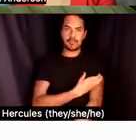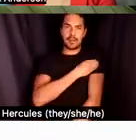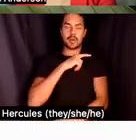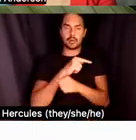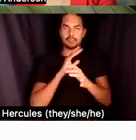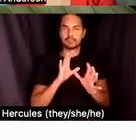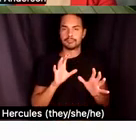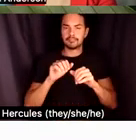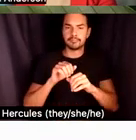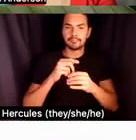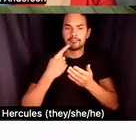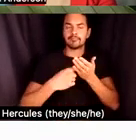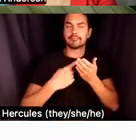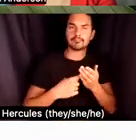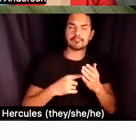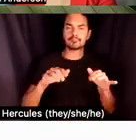our